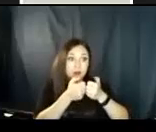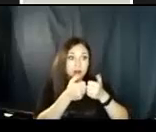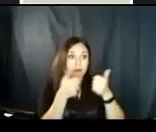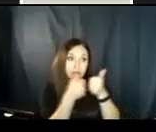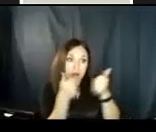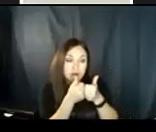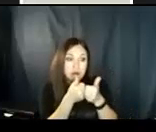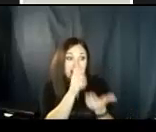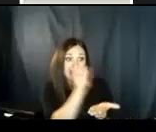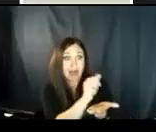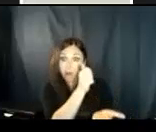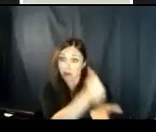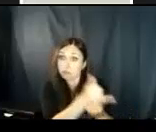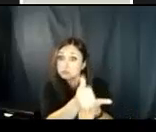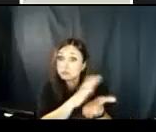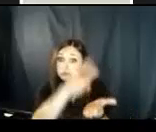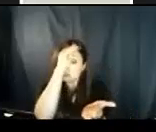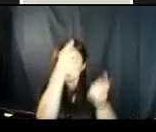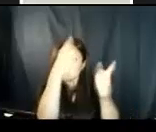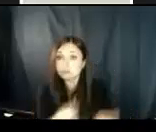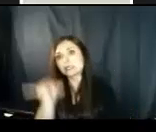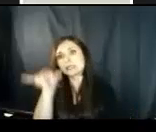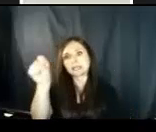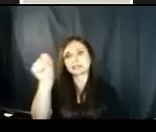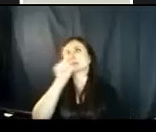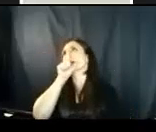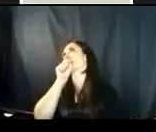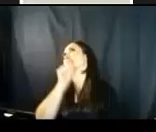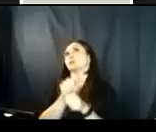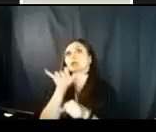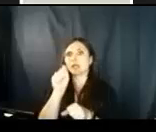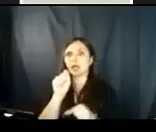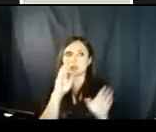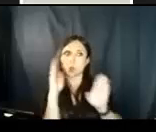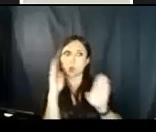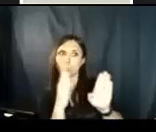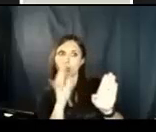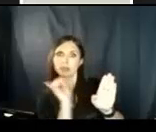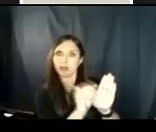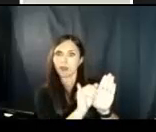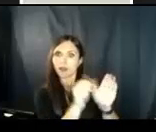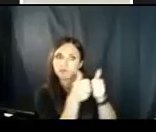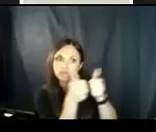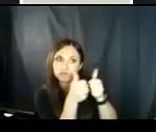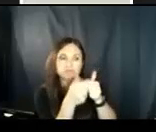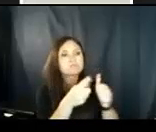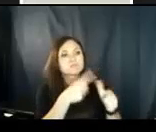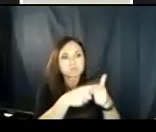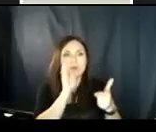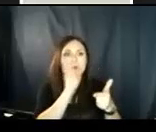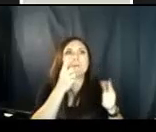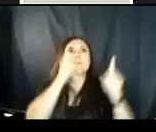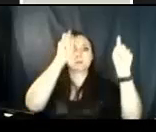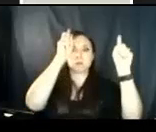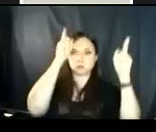learning happening, then yes, absolutely. Keep them engaged on that video and their learning is going to happen. But